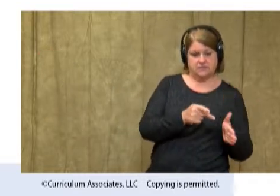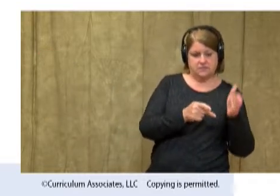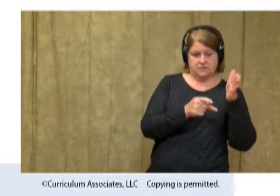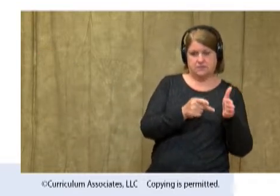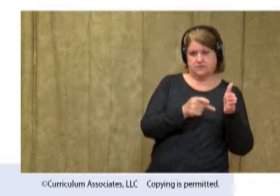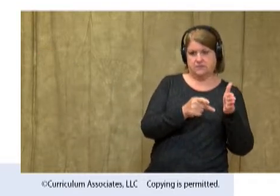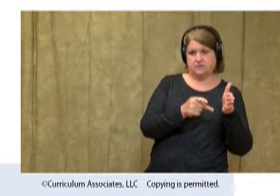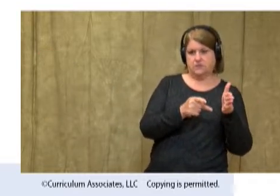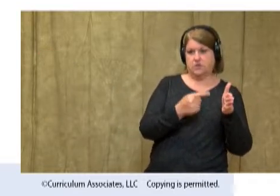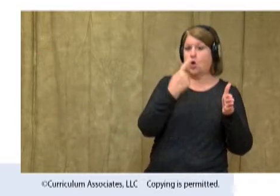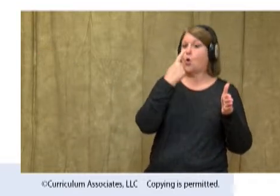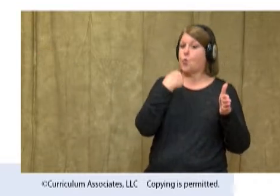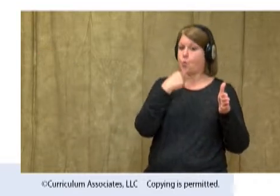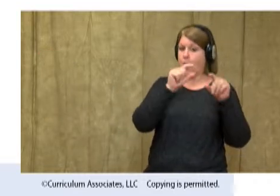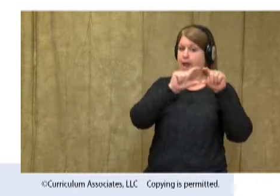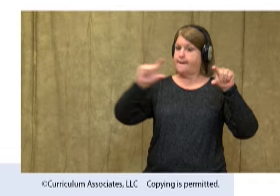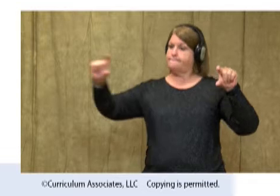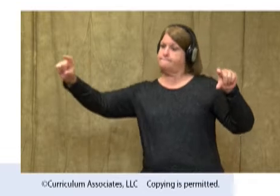the blue bar.